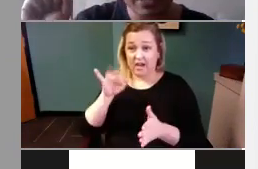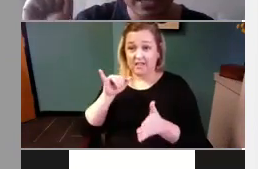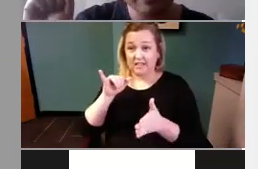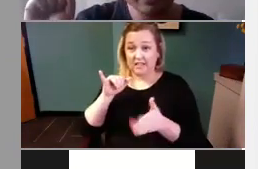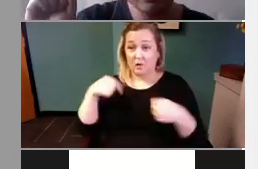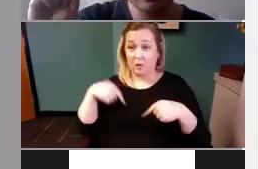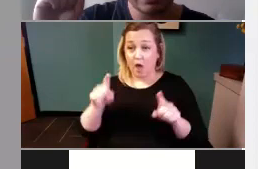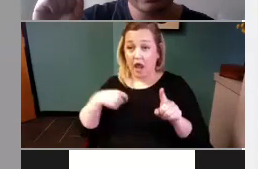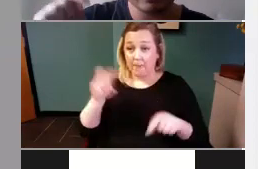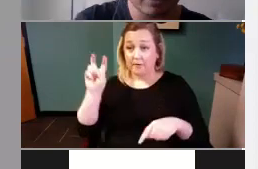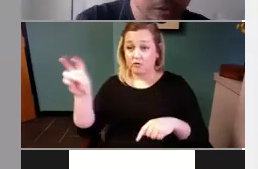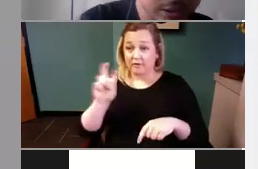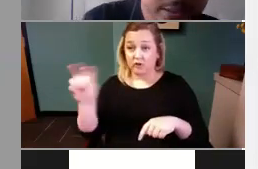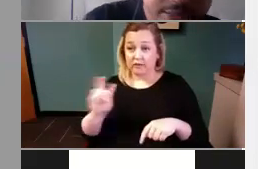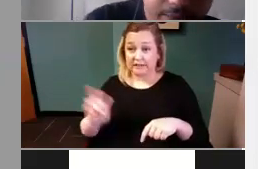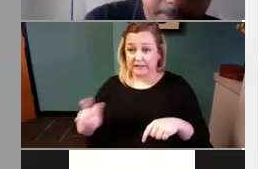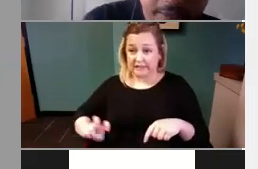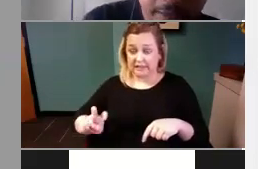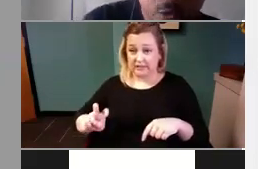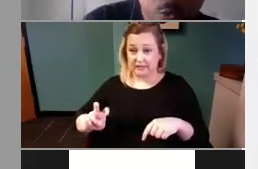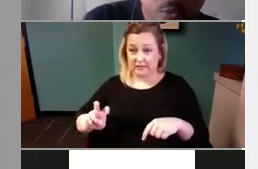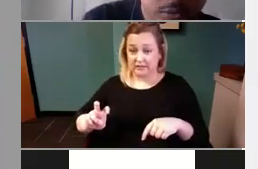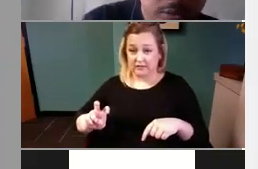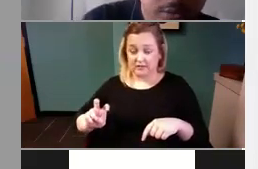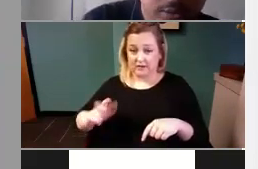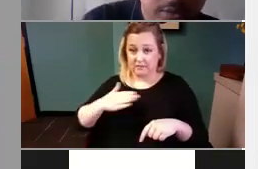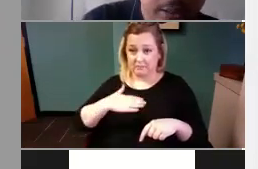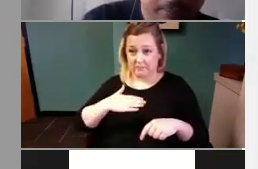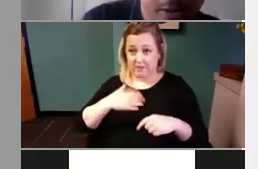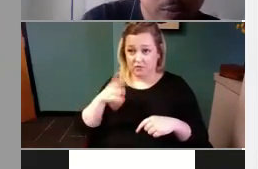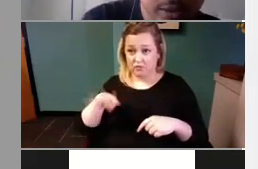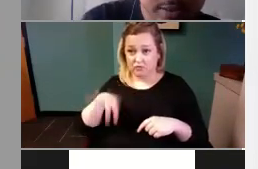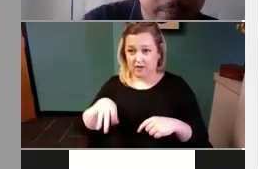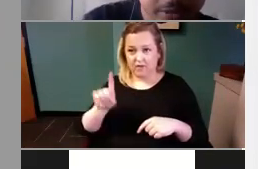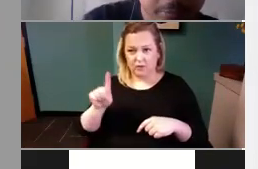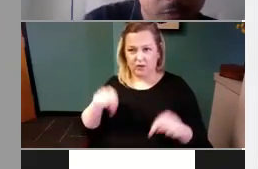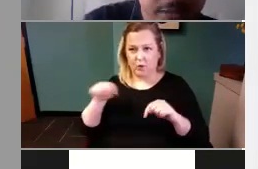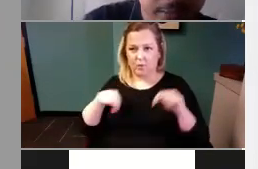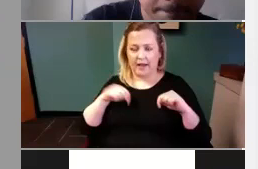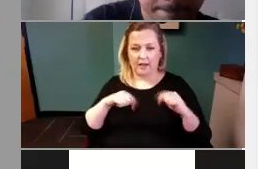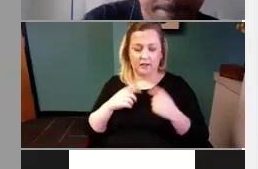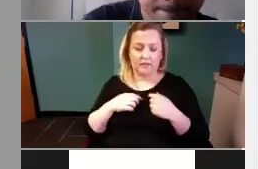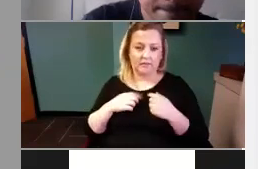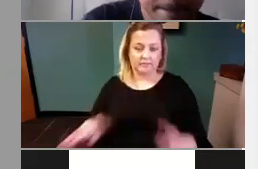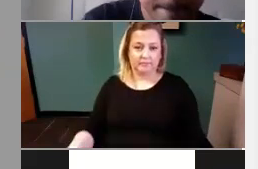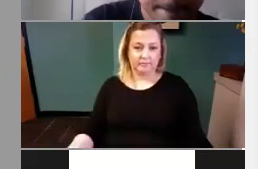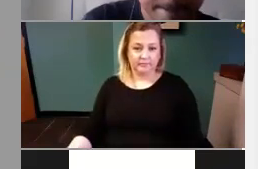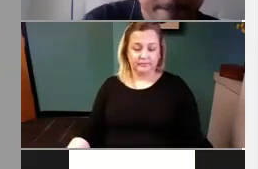traversing my graph, and let's come back to that particular example. Give me one second.